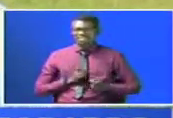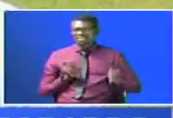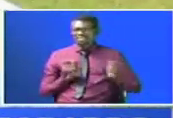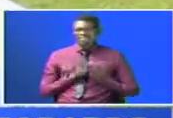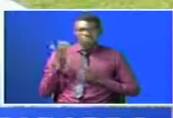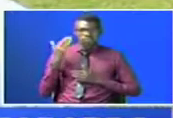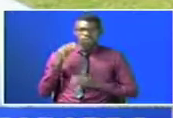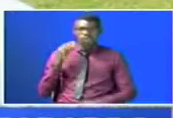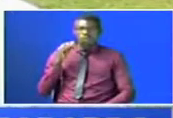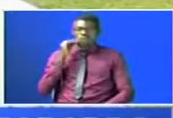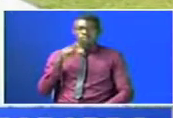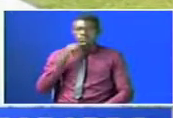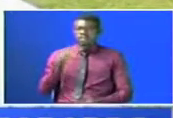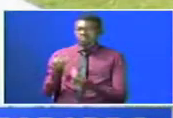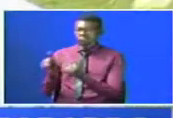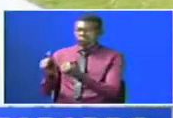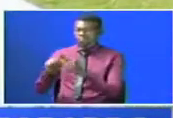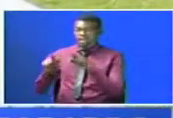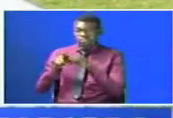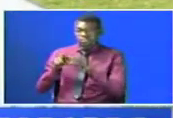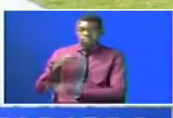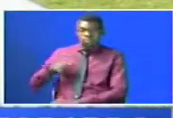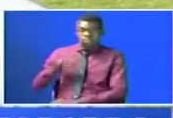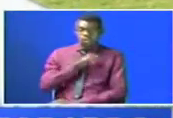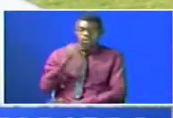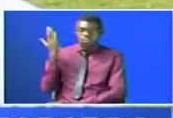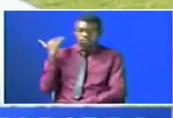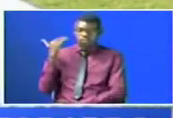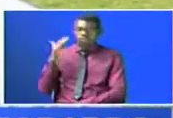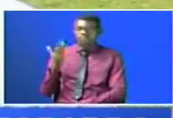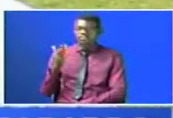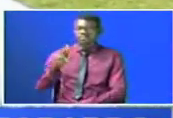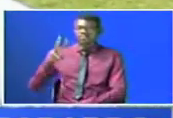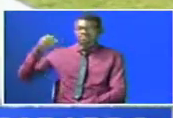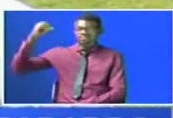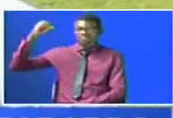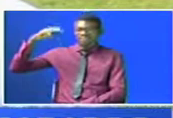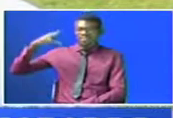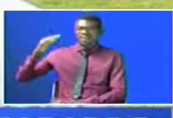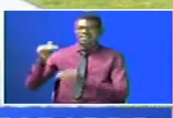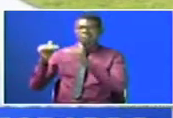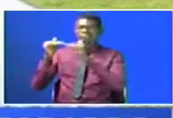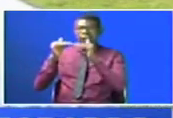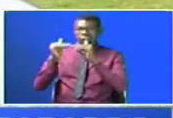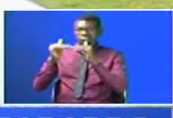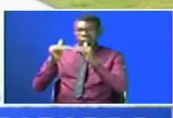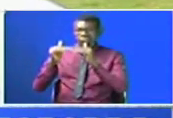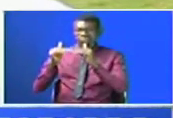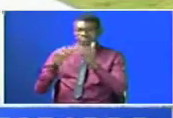Homeboys, lakini pia sisi tuna maumivu kwa maana pia tu kushinda dhidi ya Nairobi au ya Western Stima. So kwetu sisi